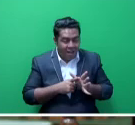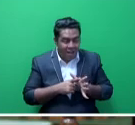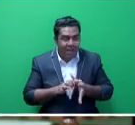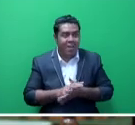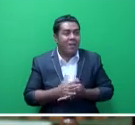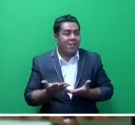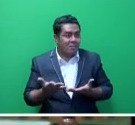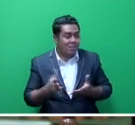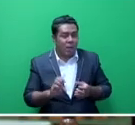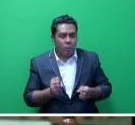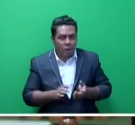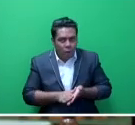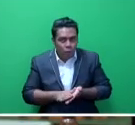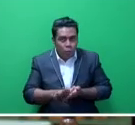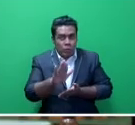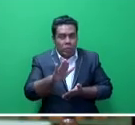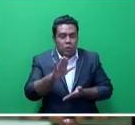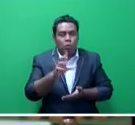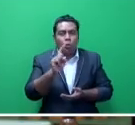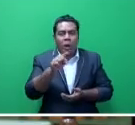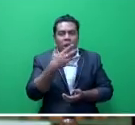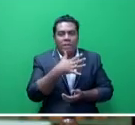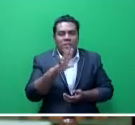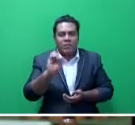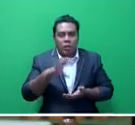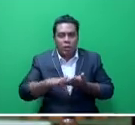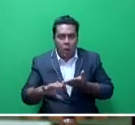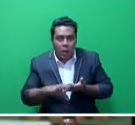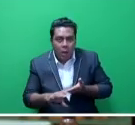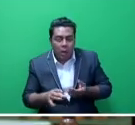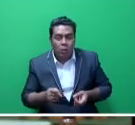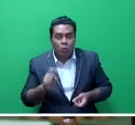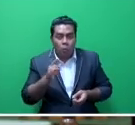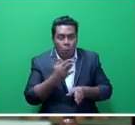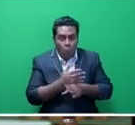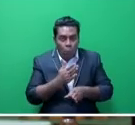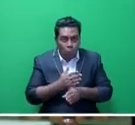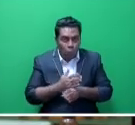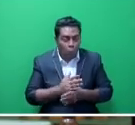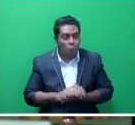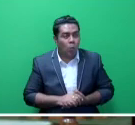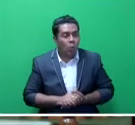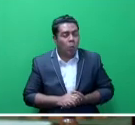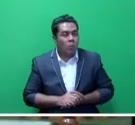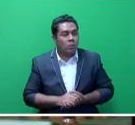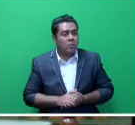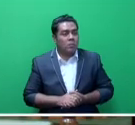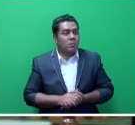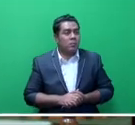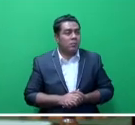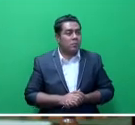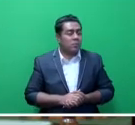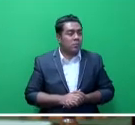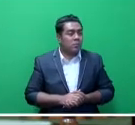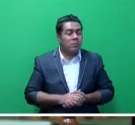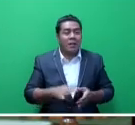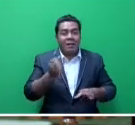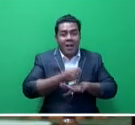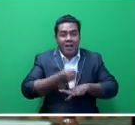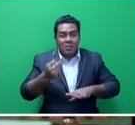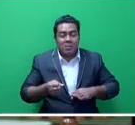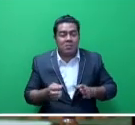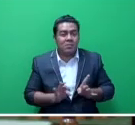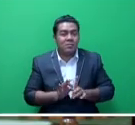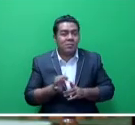increased it to $150, Mr. Speaker, sir. To help people work safely from home as much as possible, government will reduce duties and VAT on